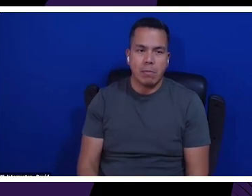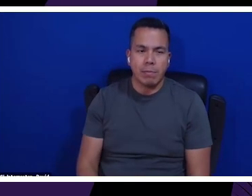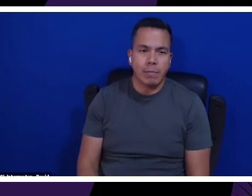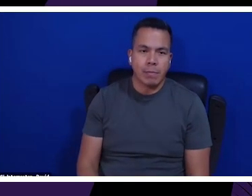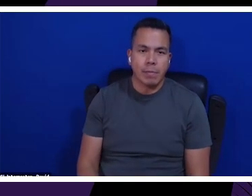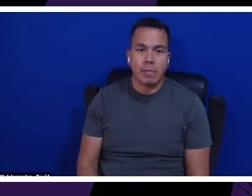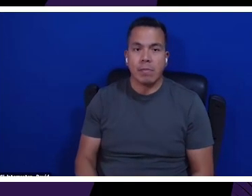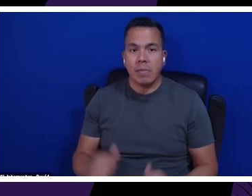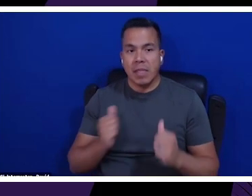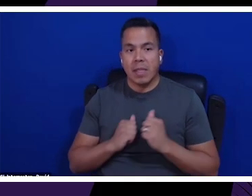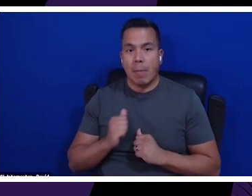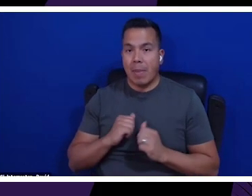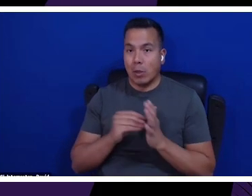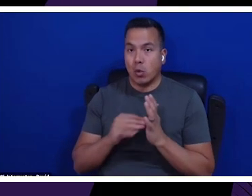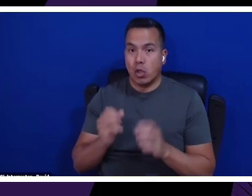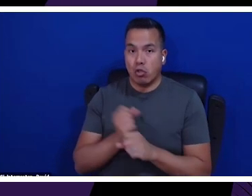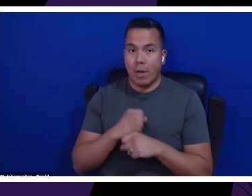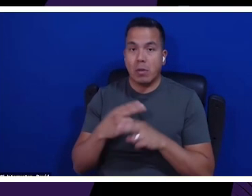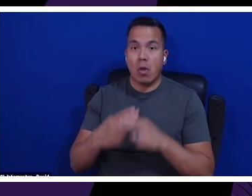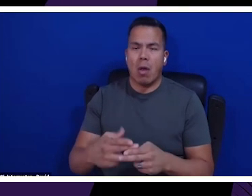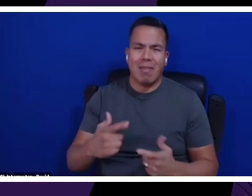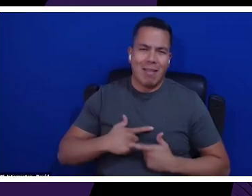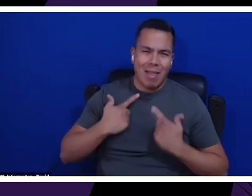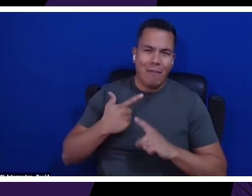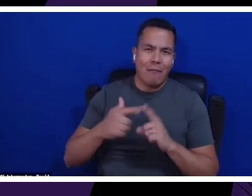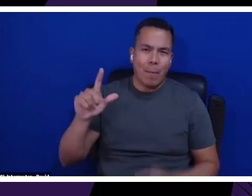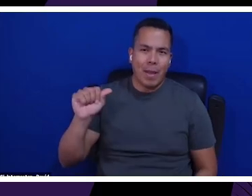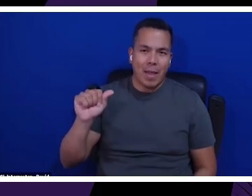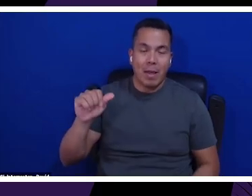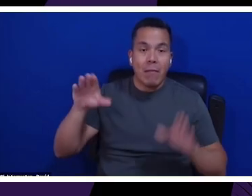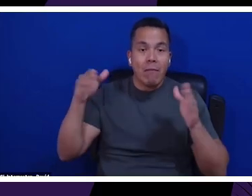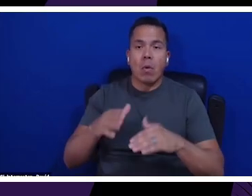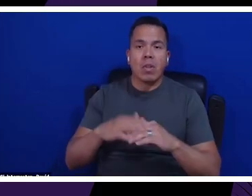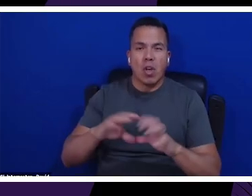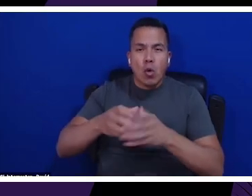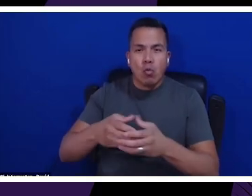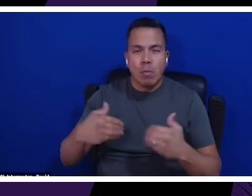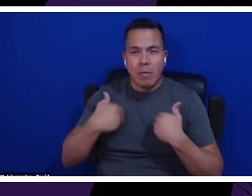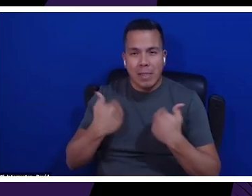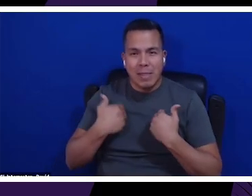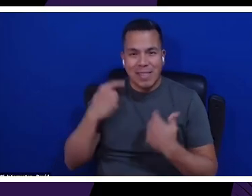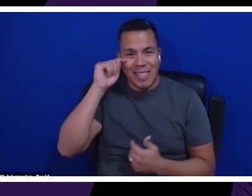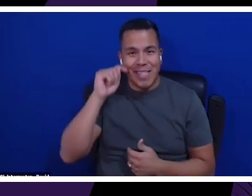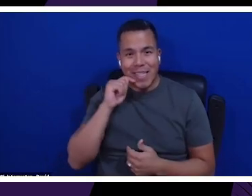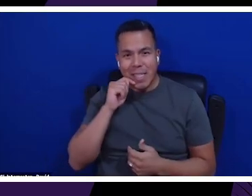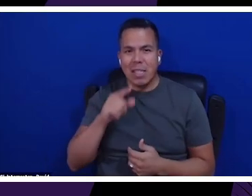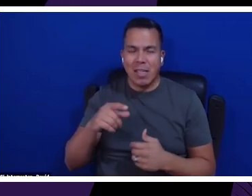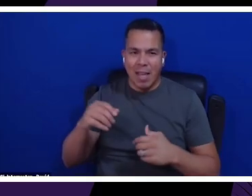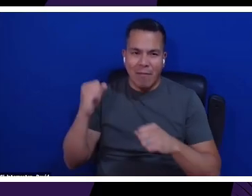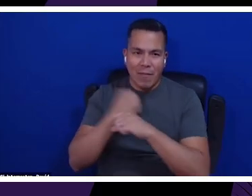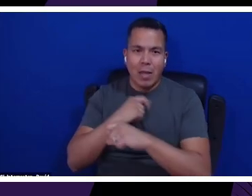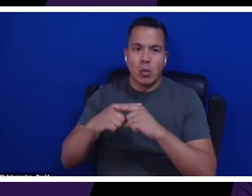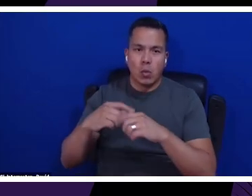The play that students have created is entitled Live from LA, and it centers on a group of teens who rally their fighting community to save a beloved